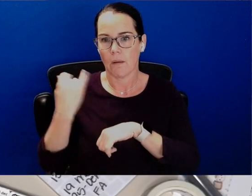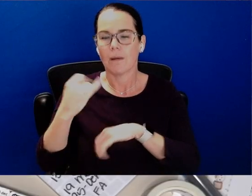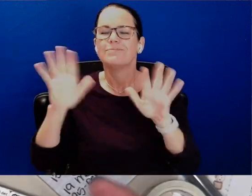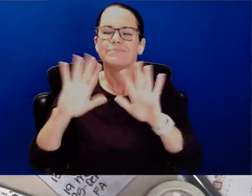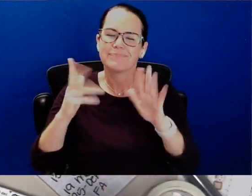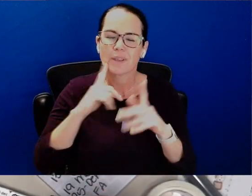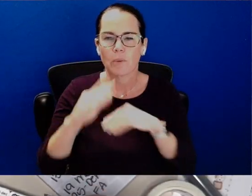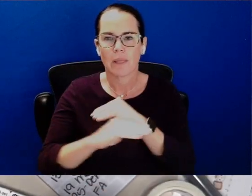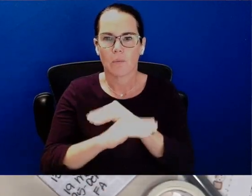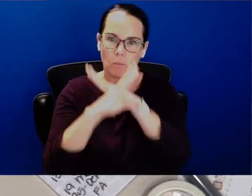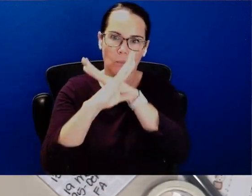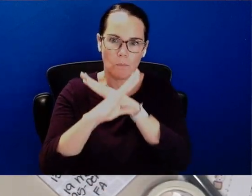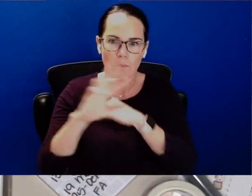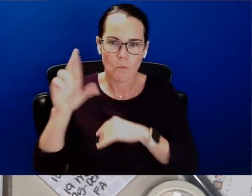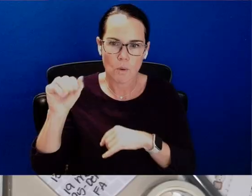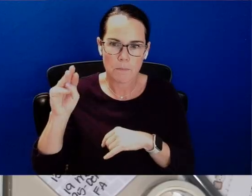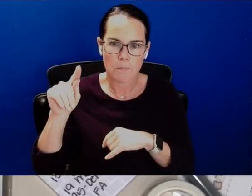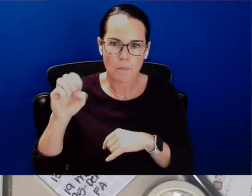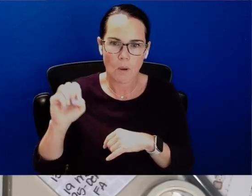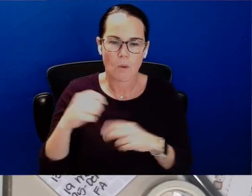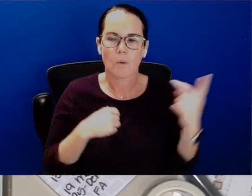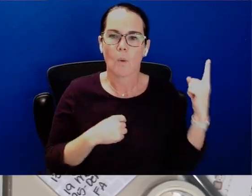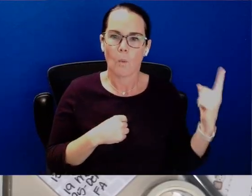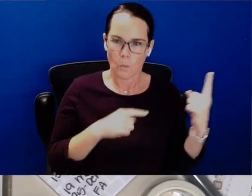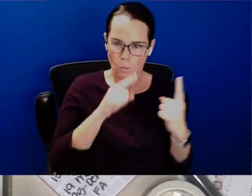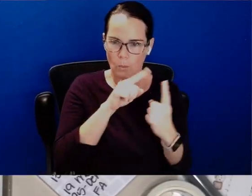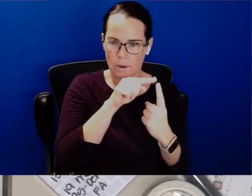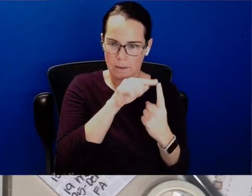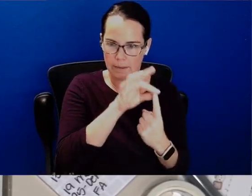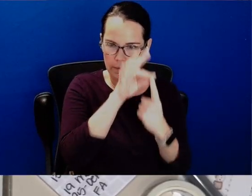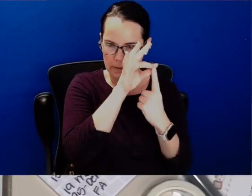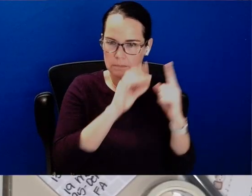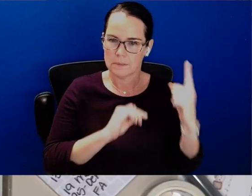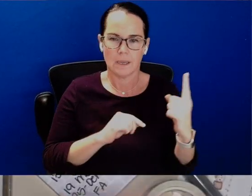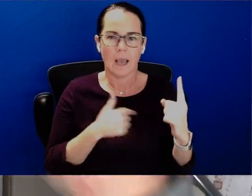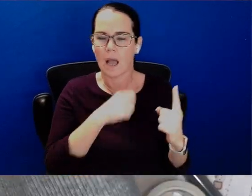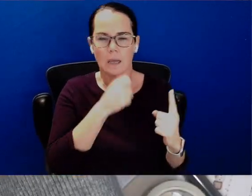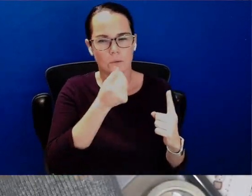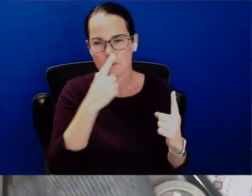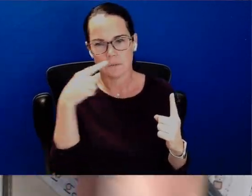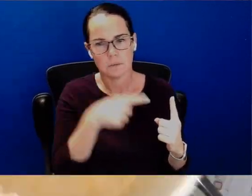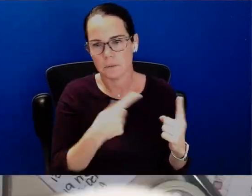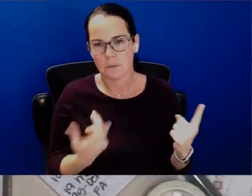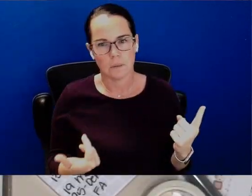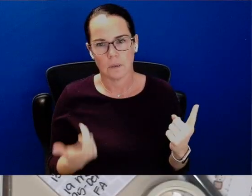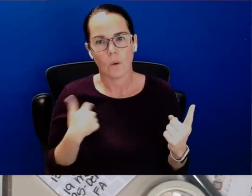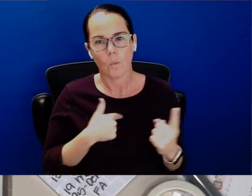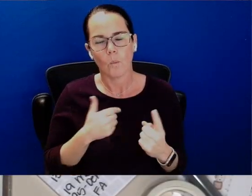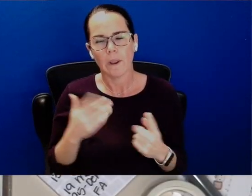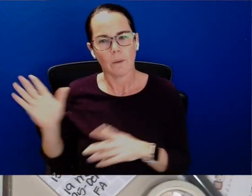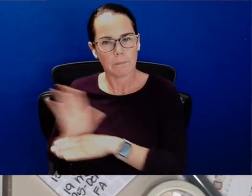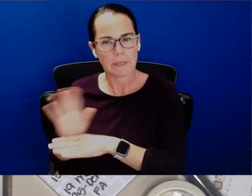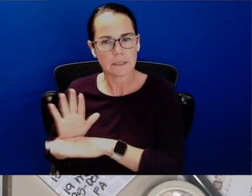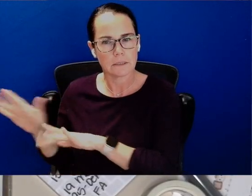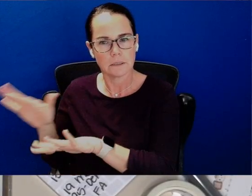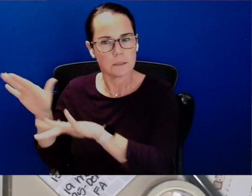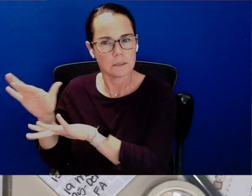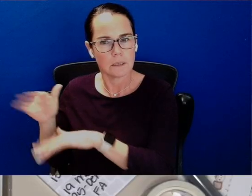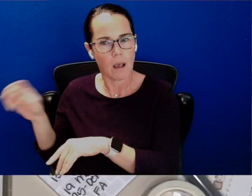like remote, with one exception, which I don't understand why. Like, we have things to do.